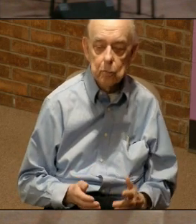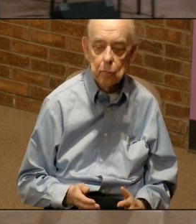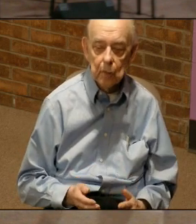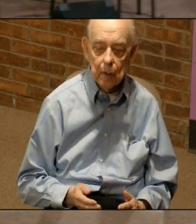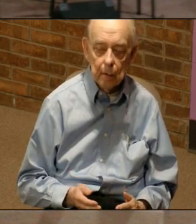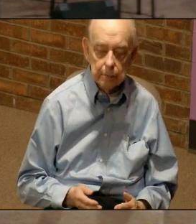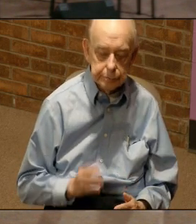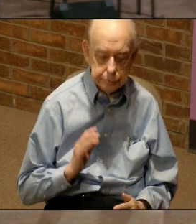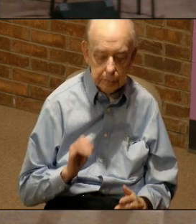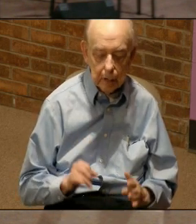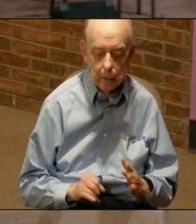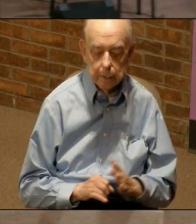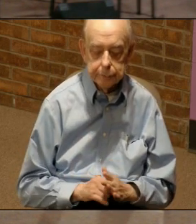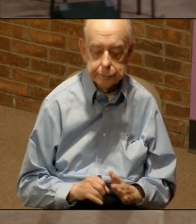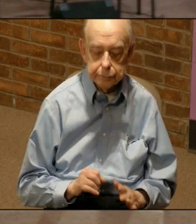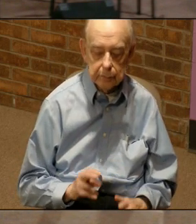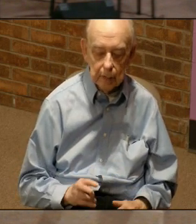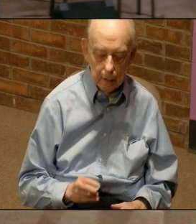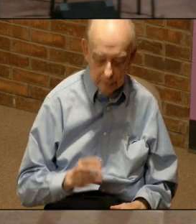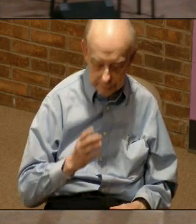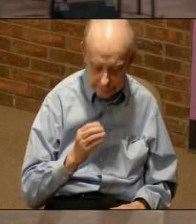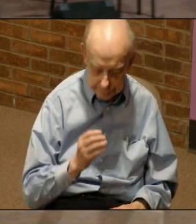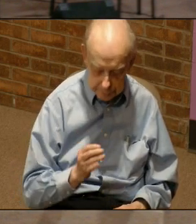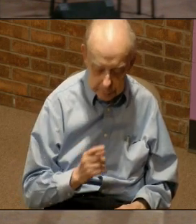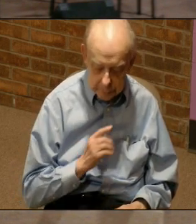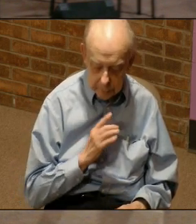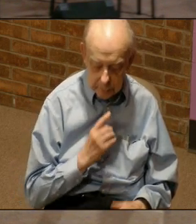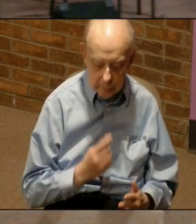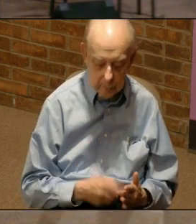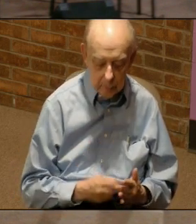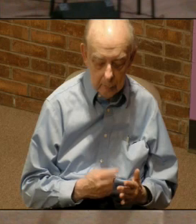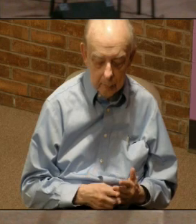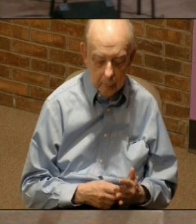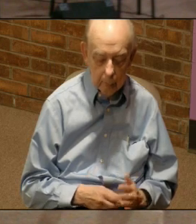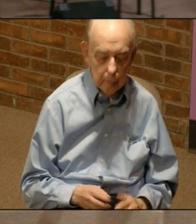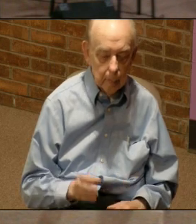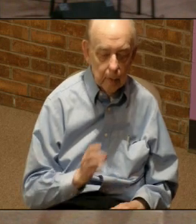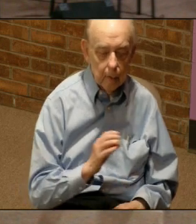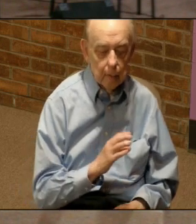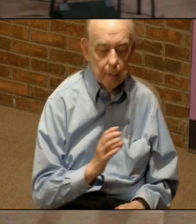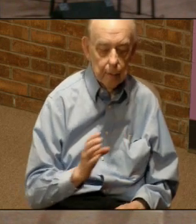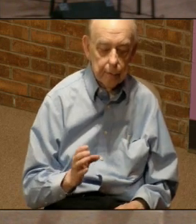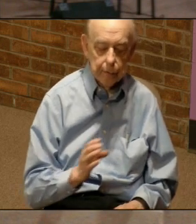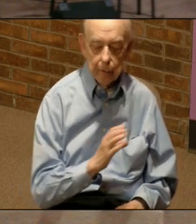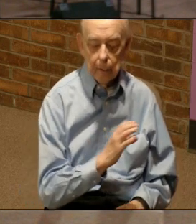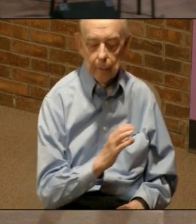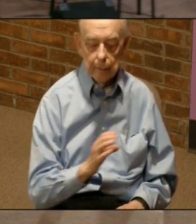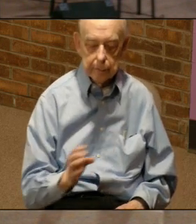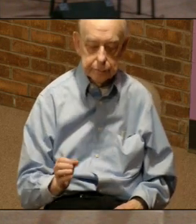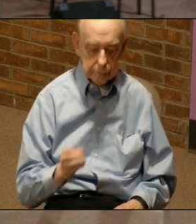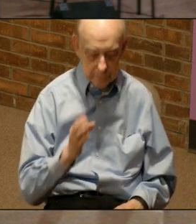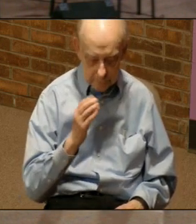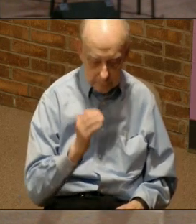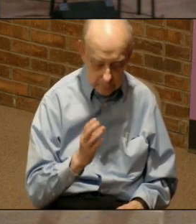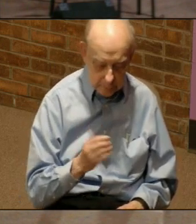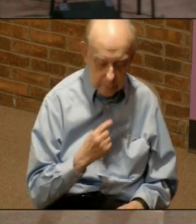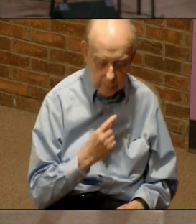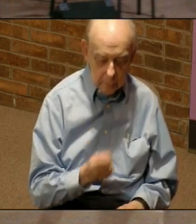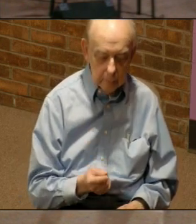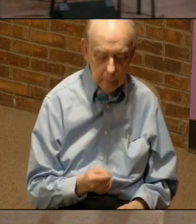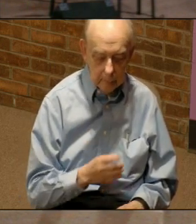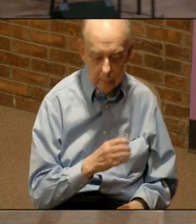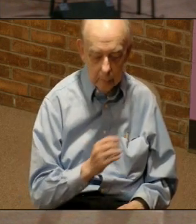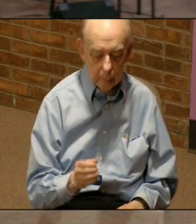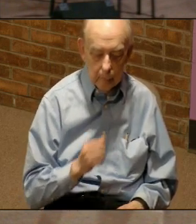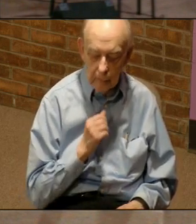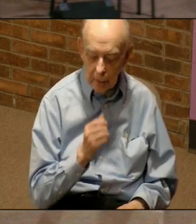There was an illustration of two boys that were discussing the way that the sun moves across the sky. One of the boys said, my father says that the